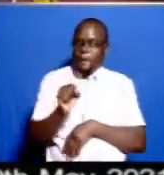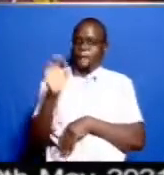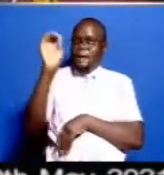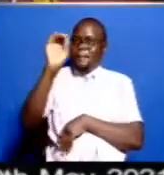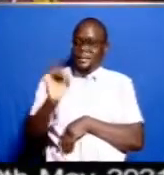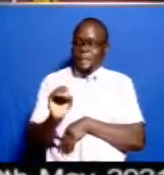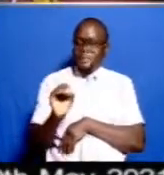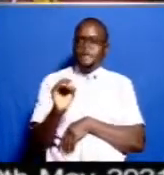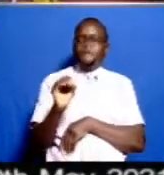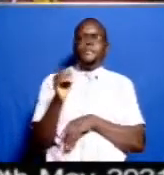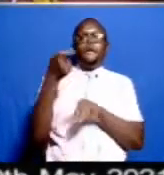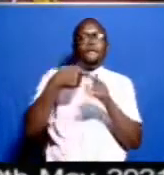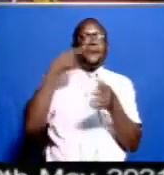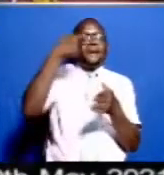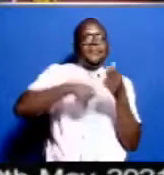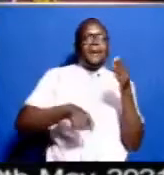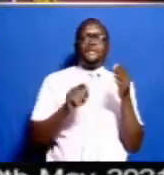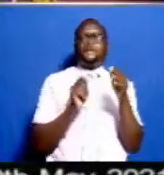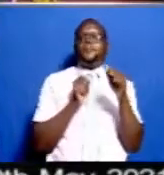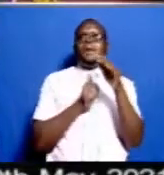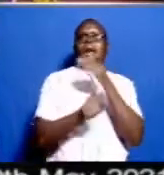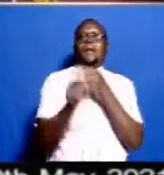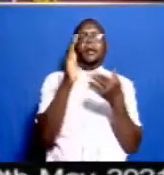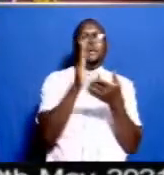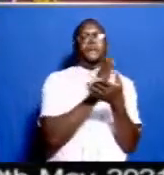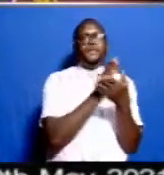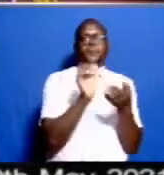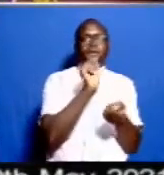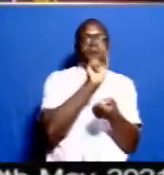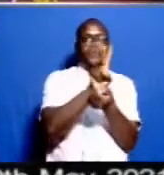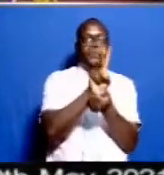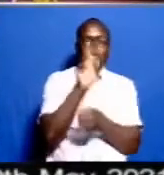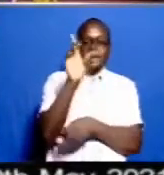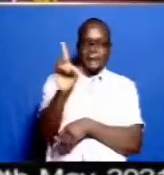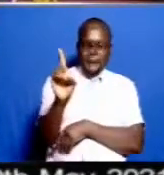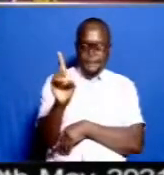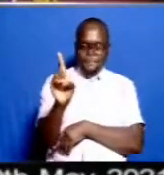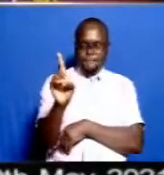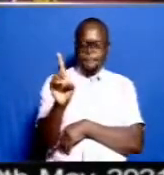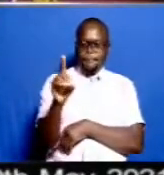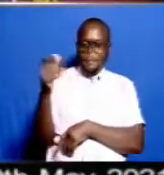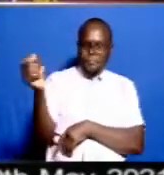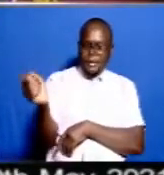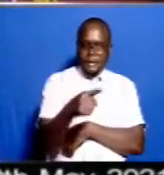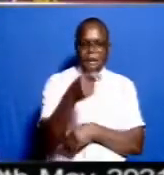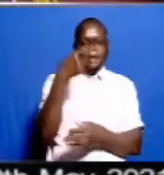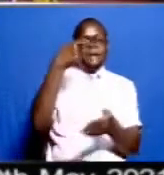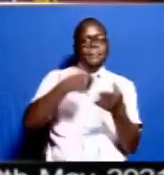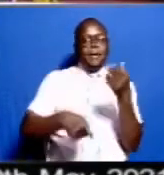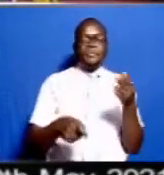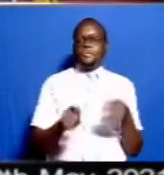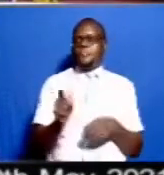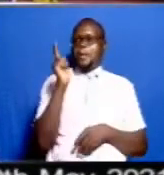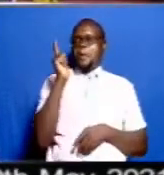from minimum tax imposed under Section 12D of the Income Tax